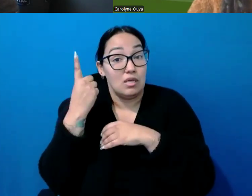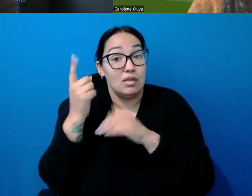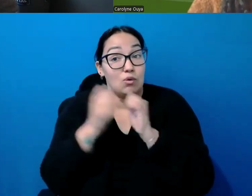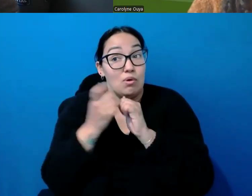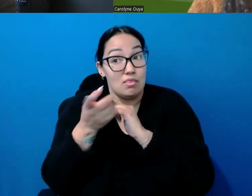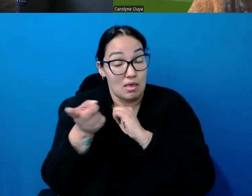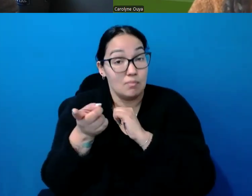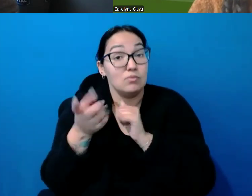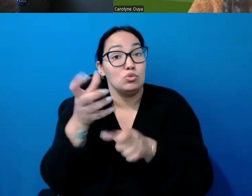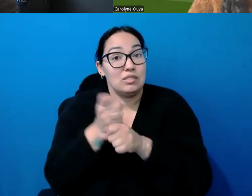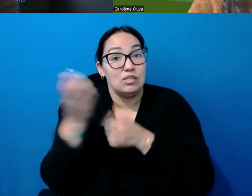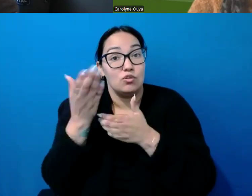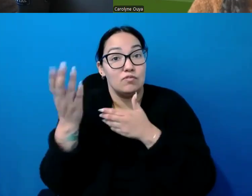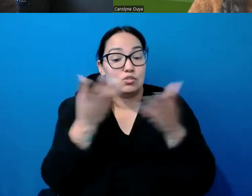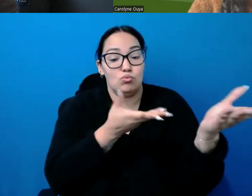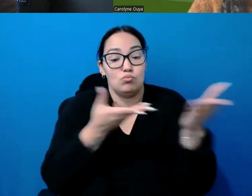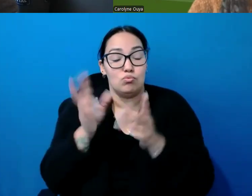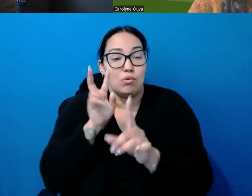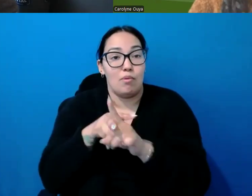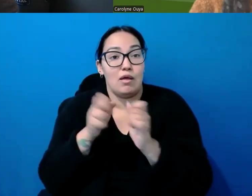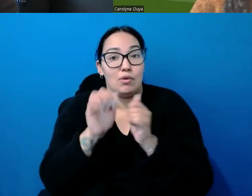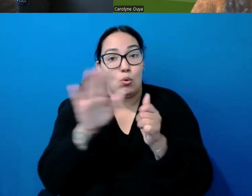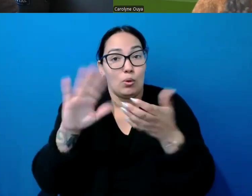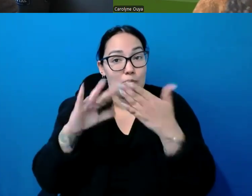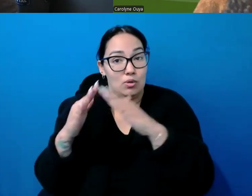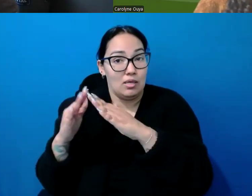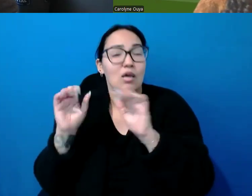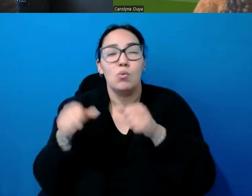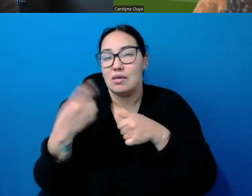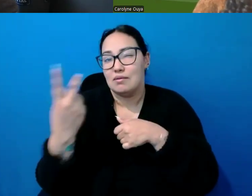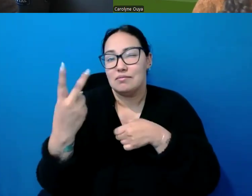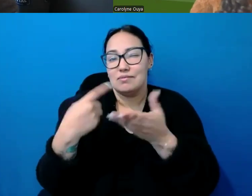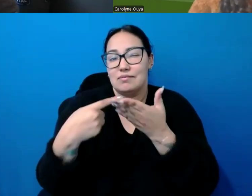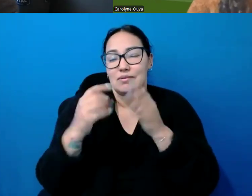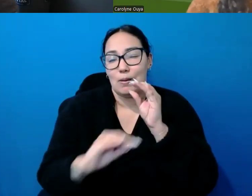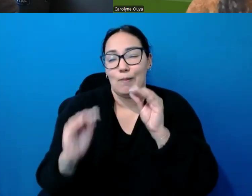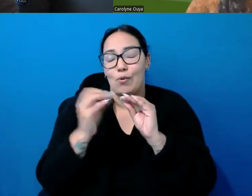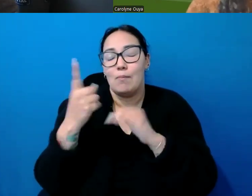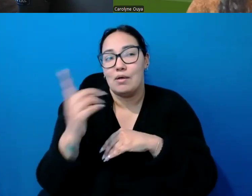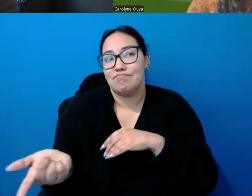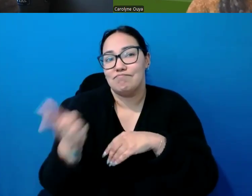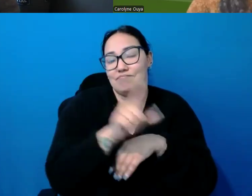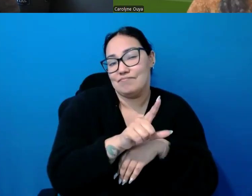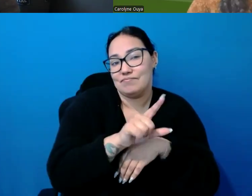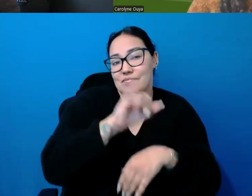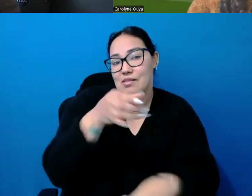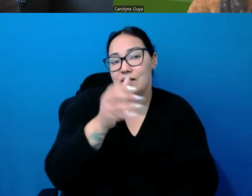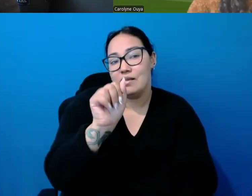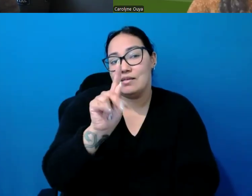to get services into your community. And so we can talk about that more, but I'll pass it over to you,